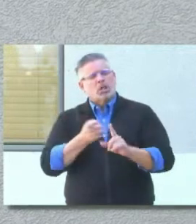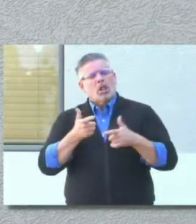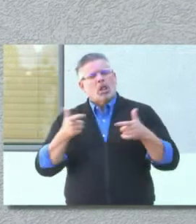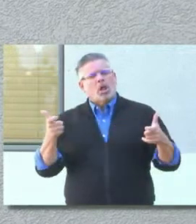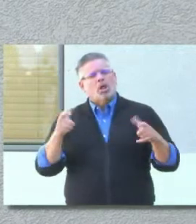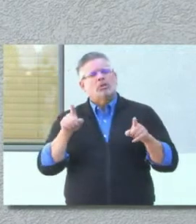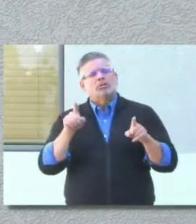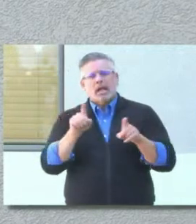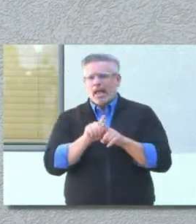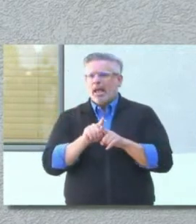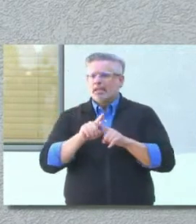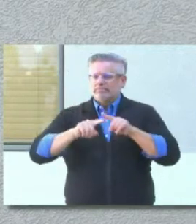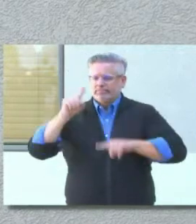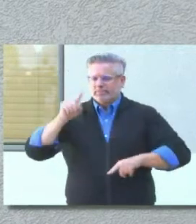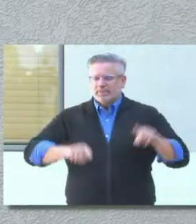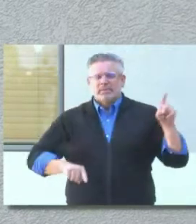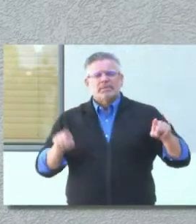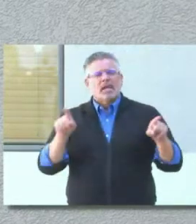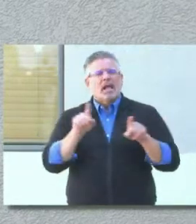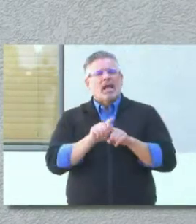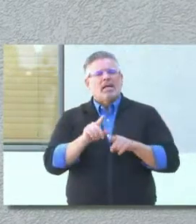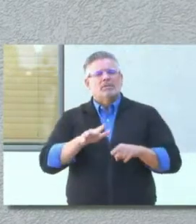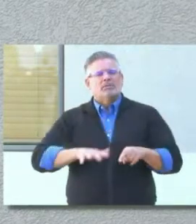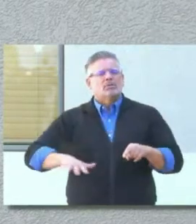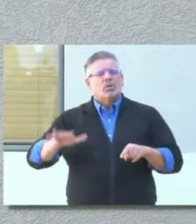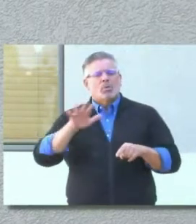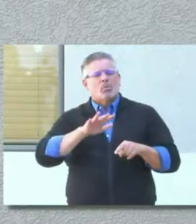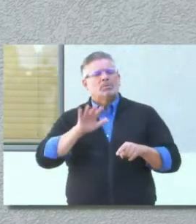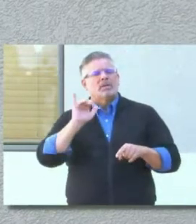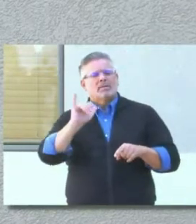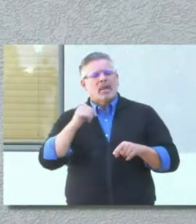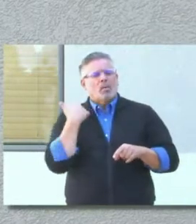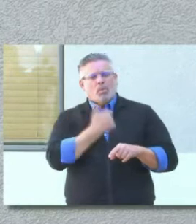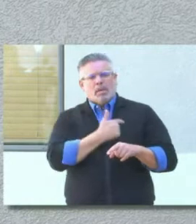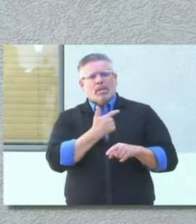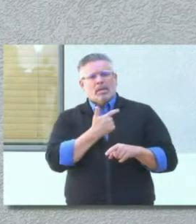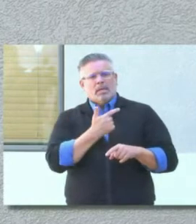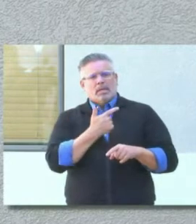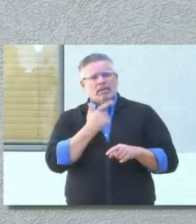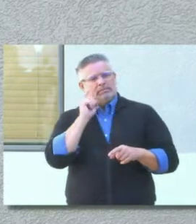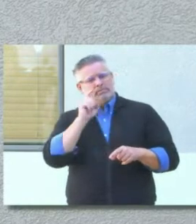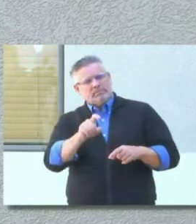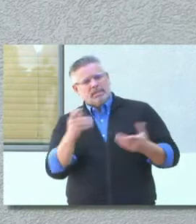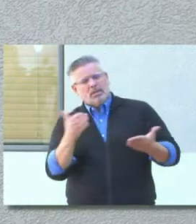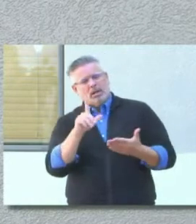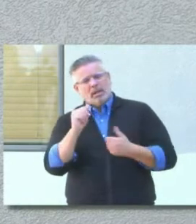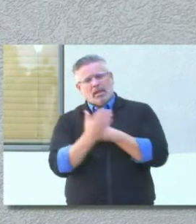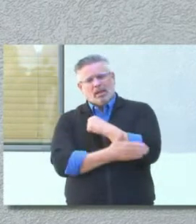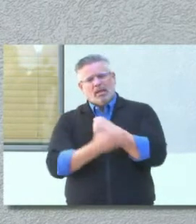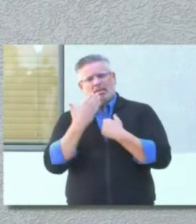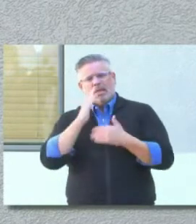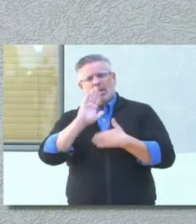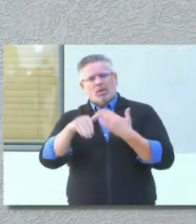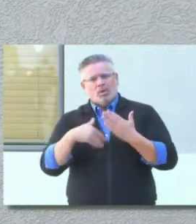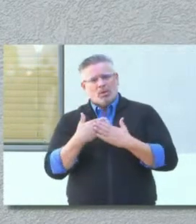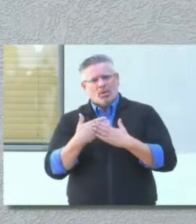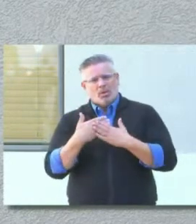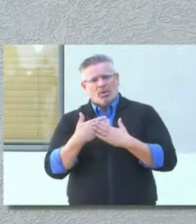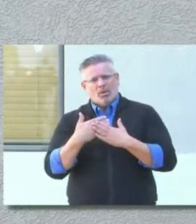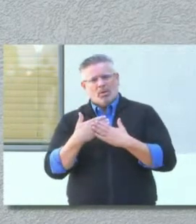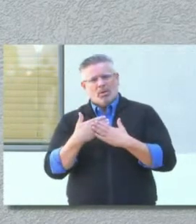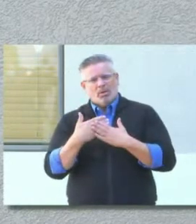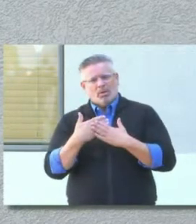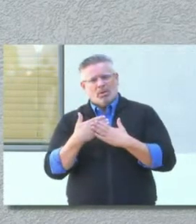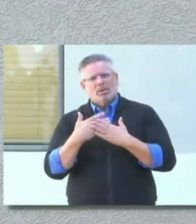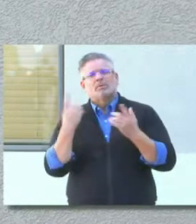as abundant, and diverse as those that we celebrate here in LA County. So thank you all. We will